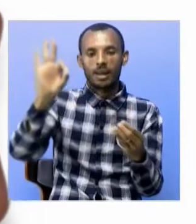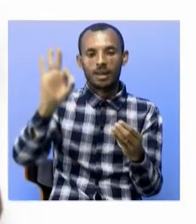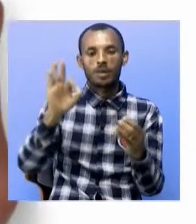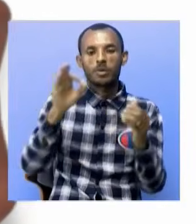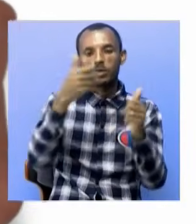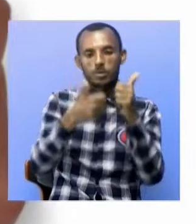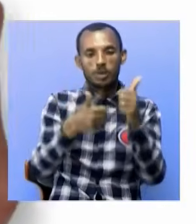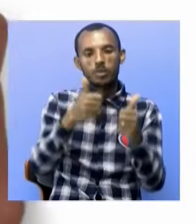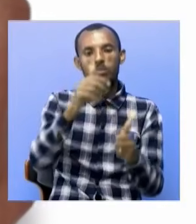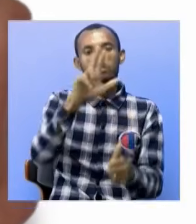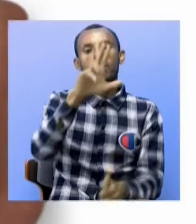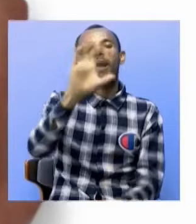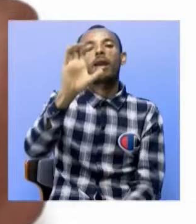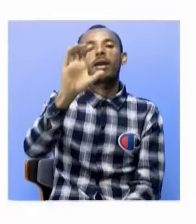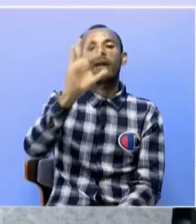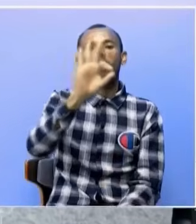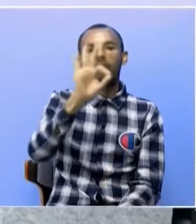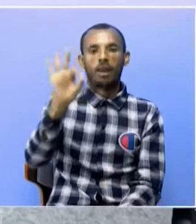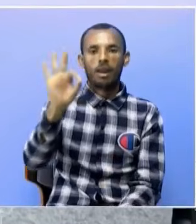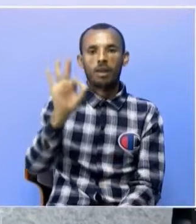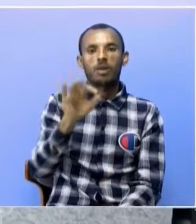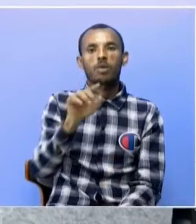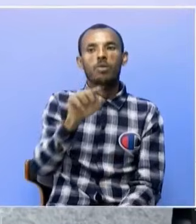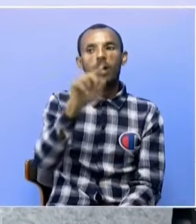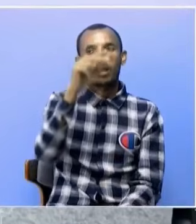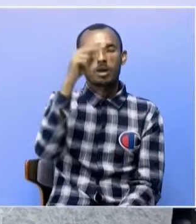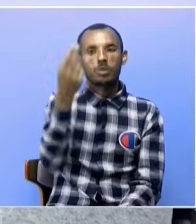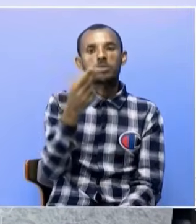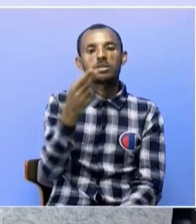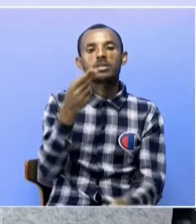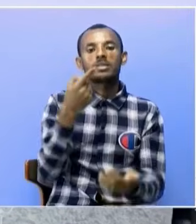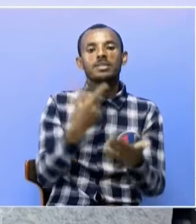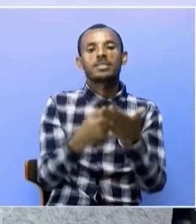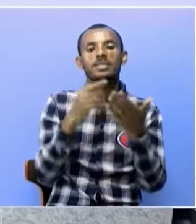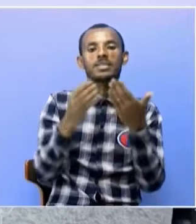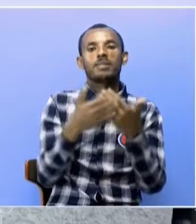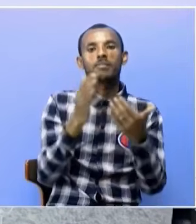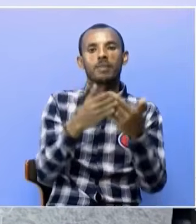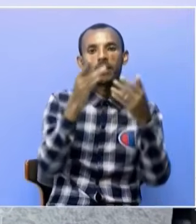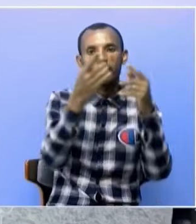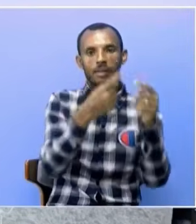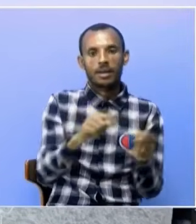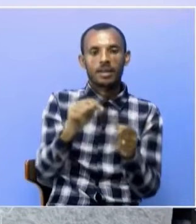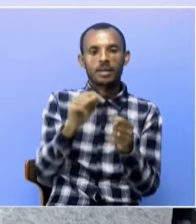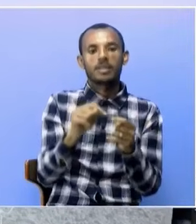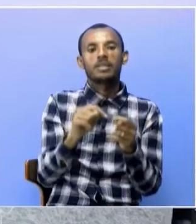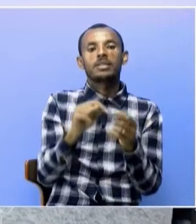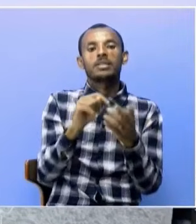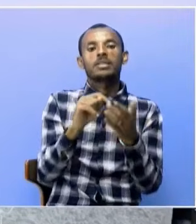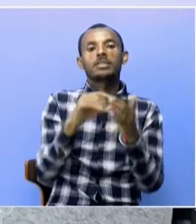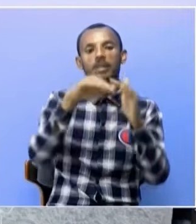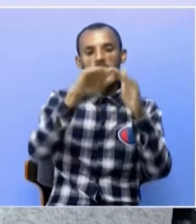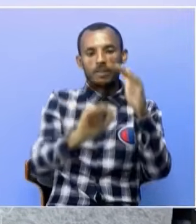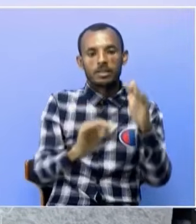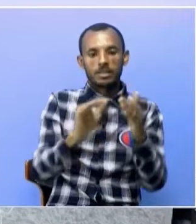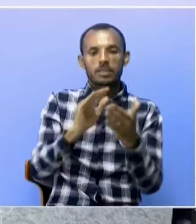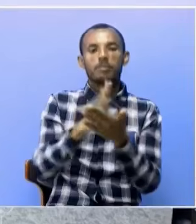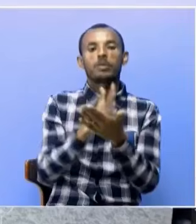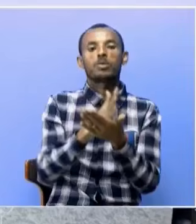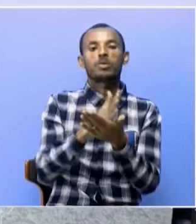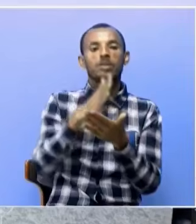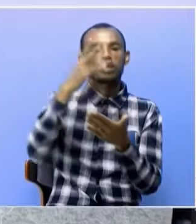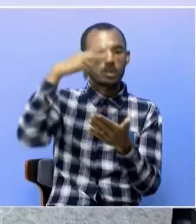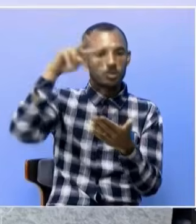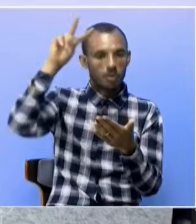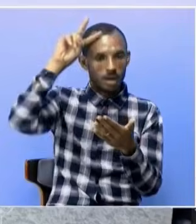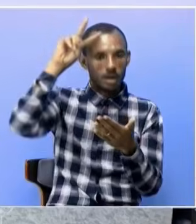399, okay? You can use this simple technique to calculate the difference between the squared values of